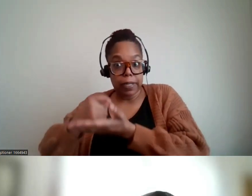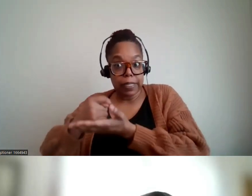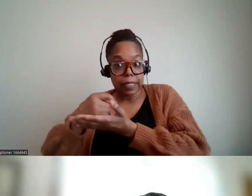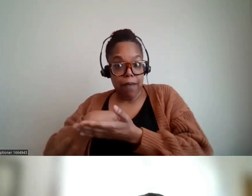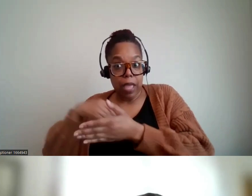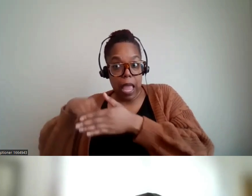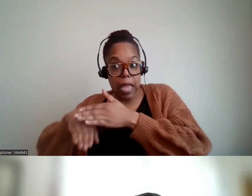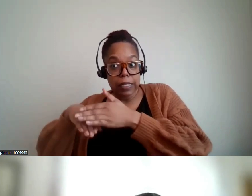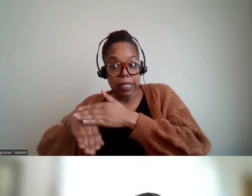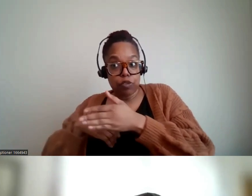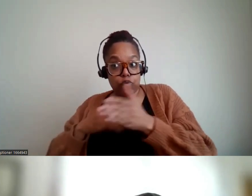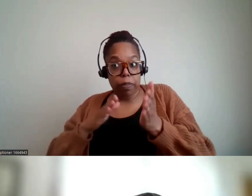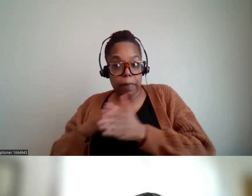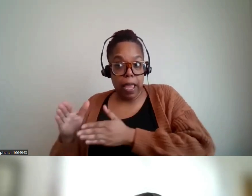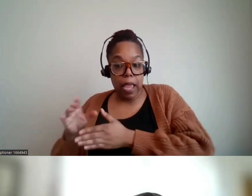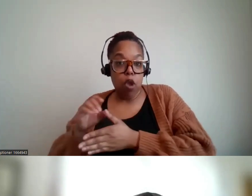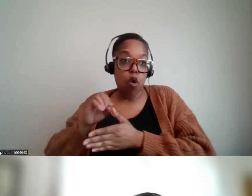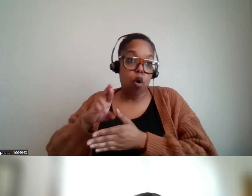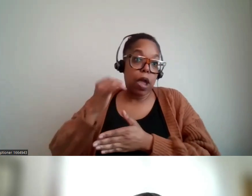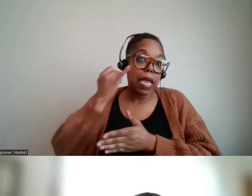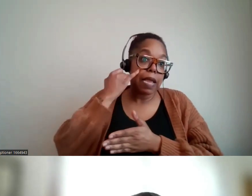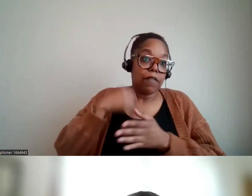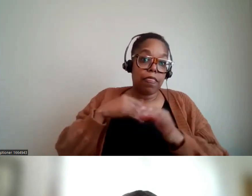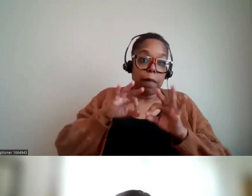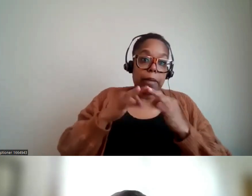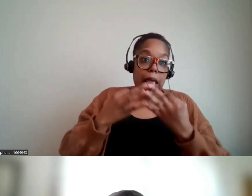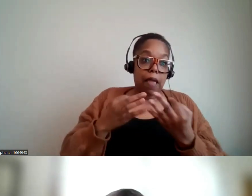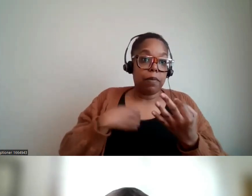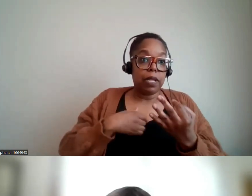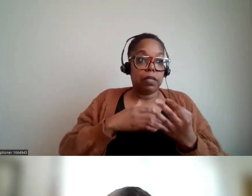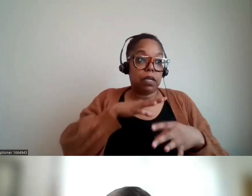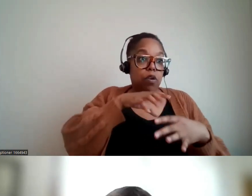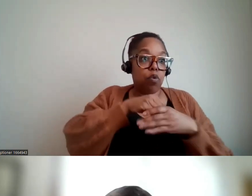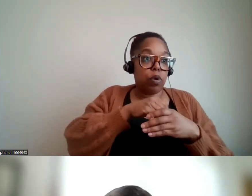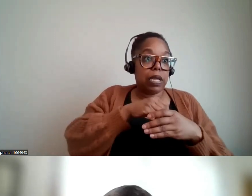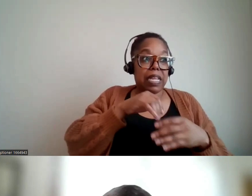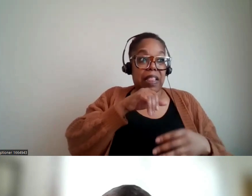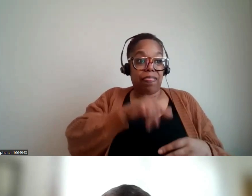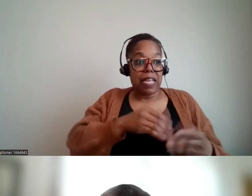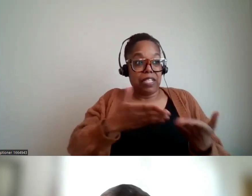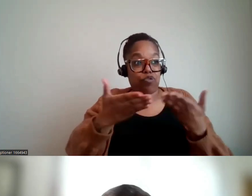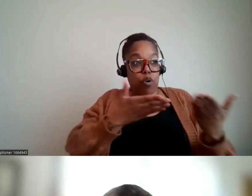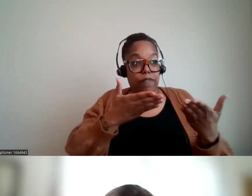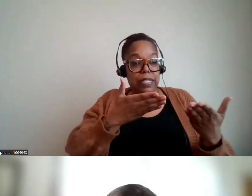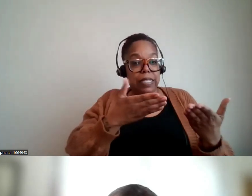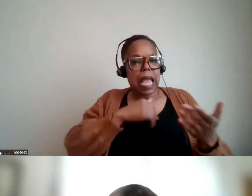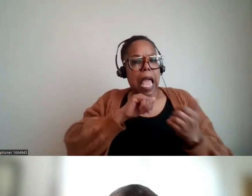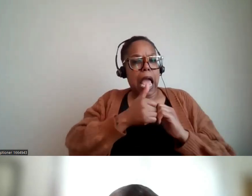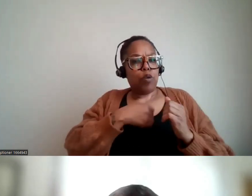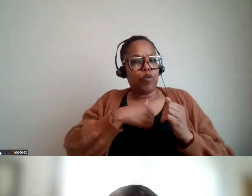plan? And if a family's already enrolled in wraparound or receiving some type of service, how did they coordinate?